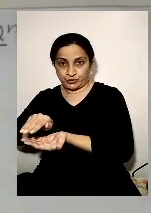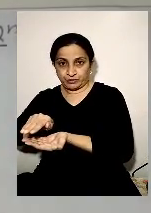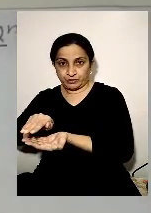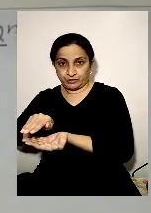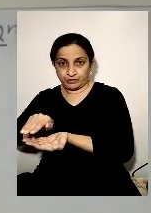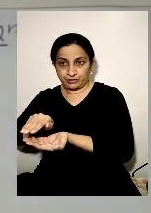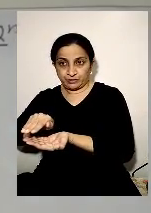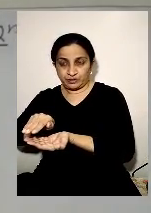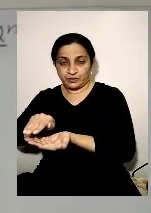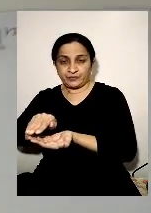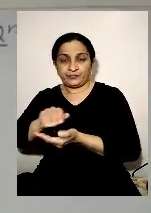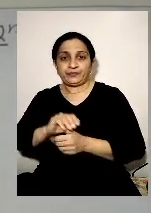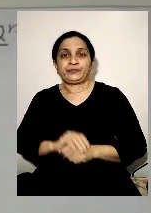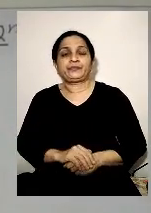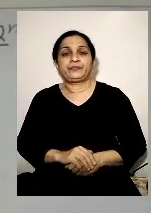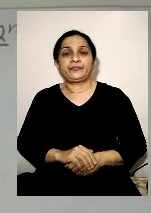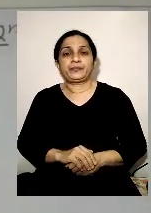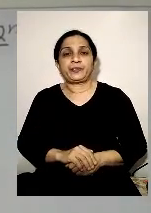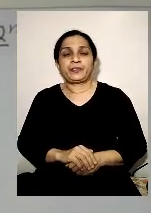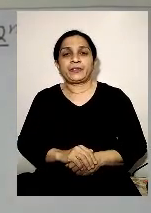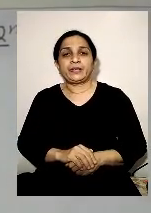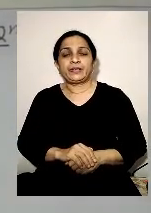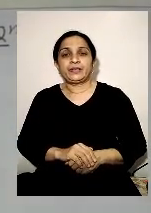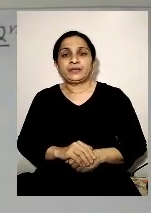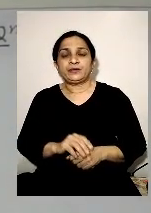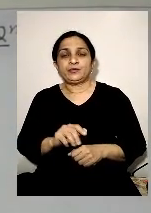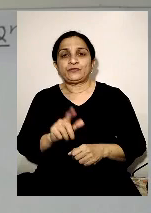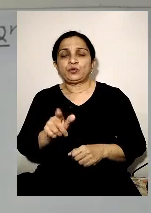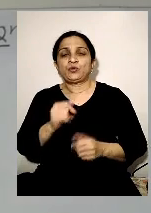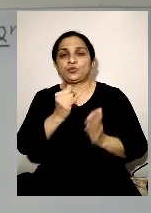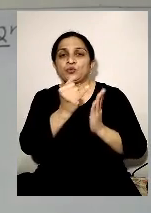band and like this okay